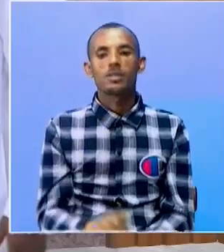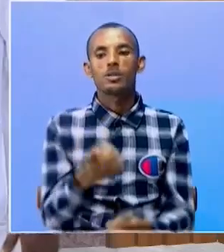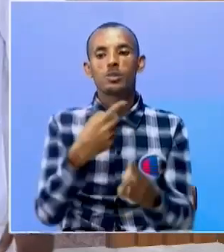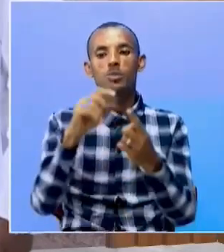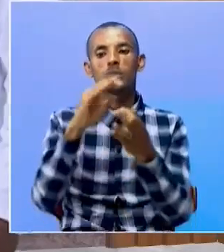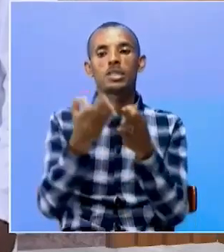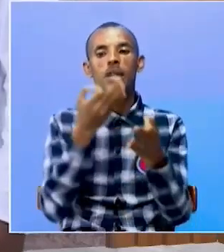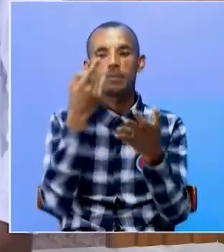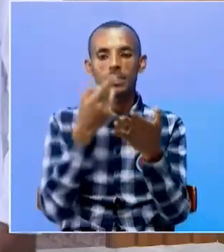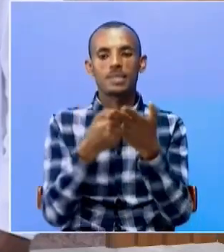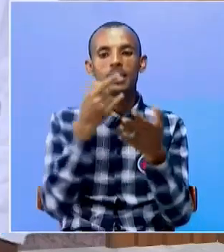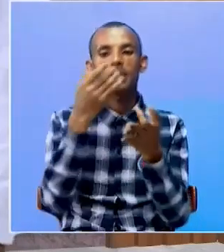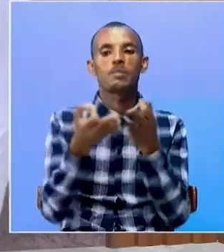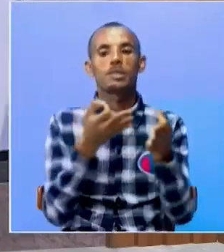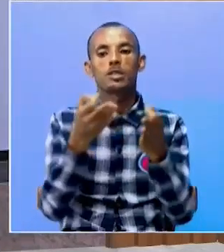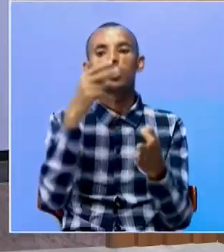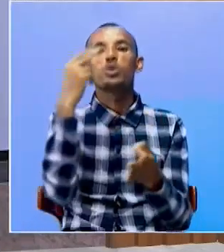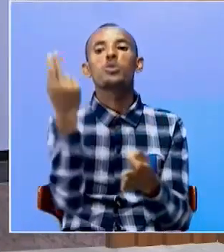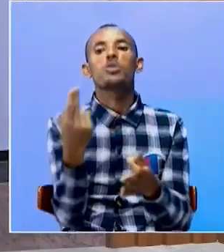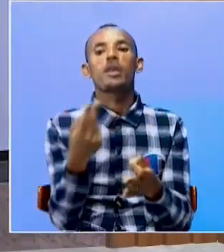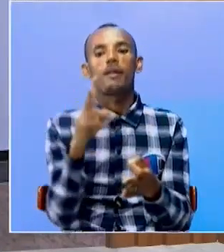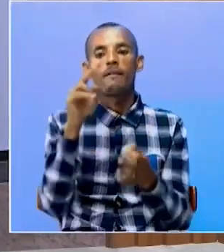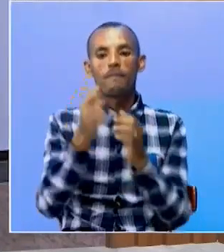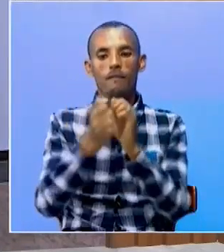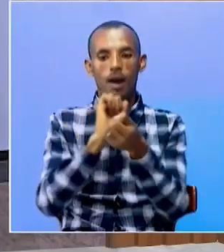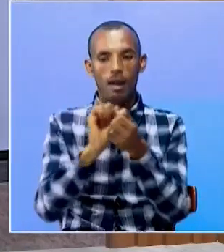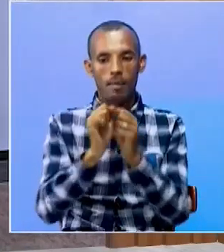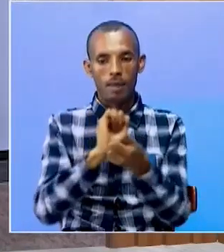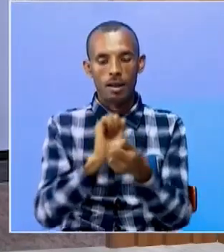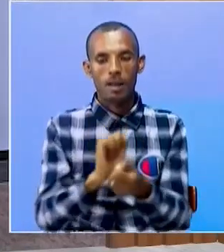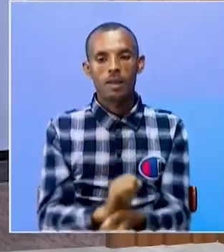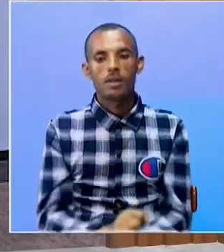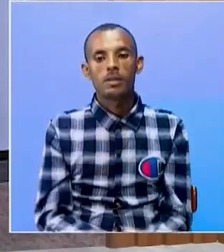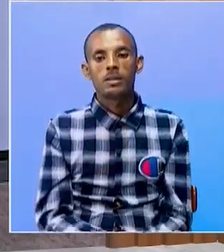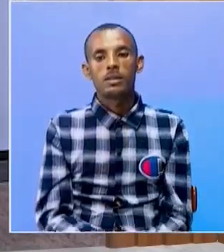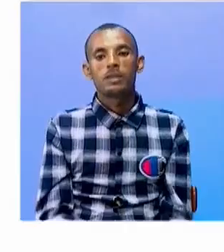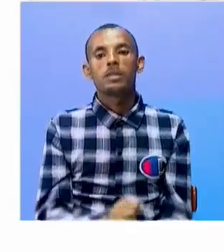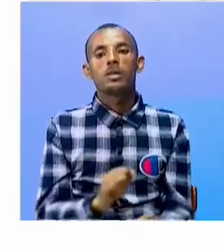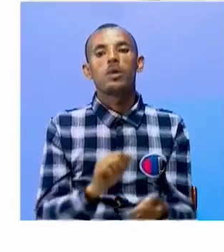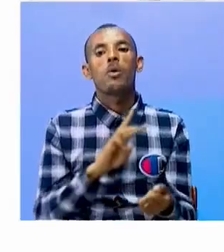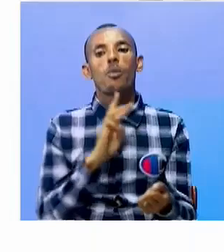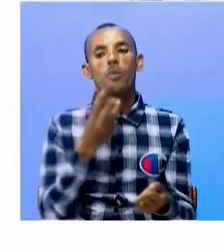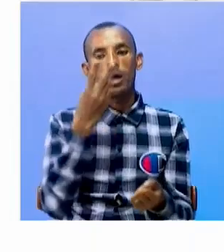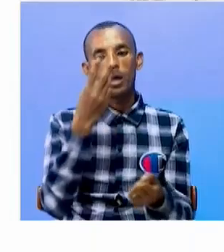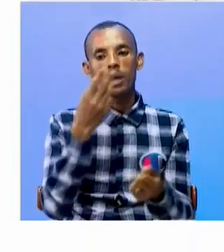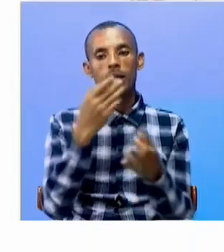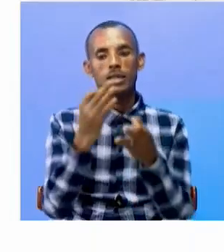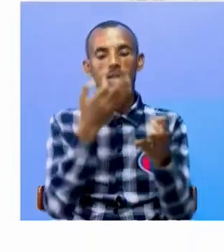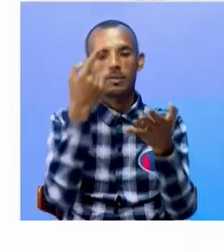this expression using variable, we'll describe it in this form. 4